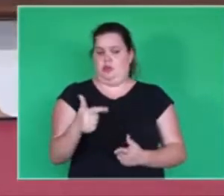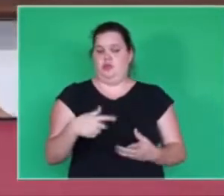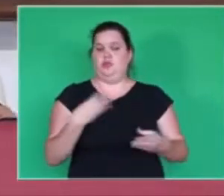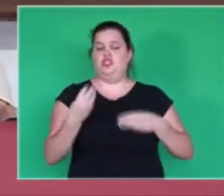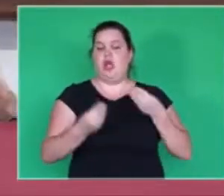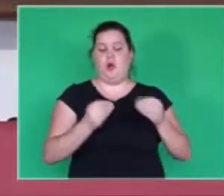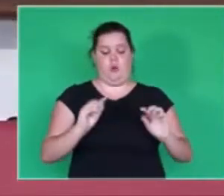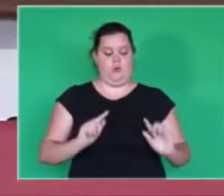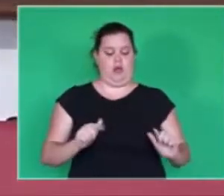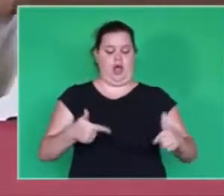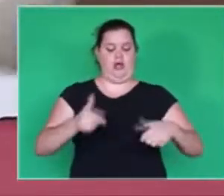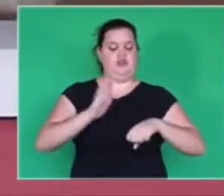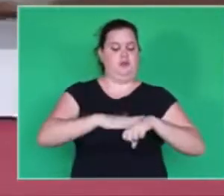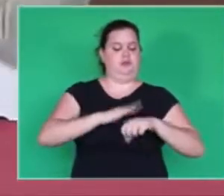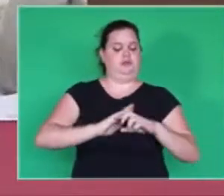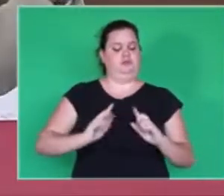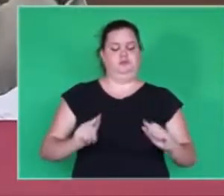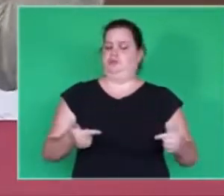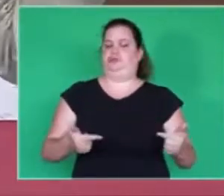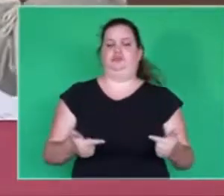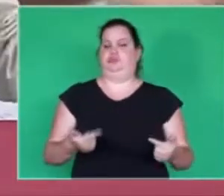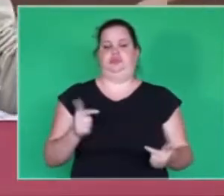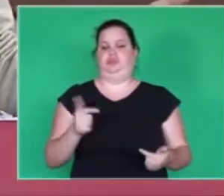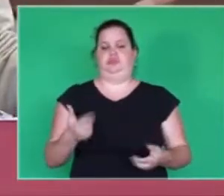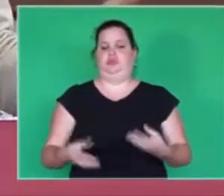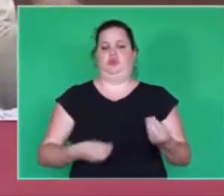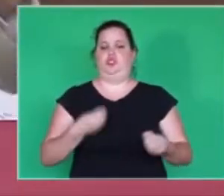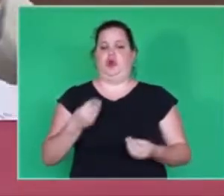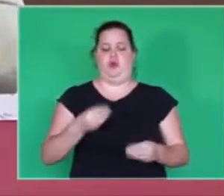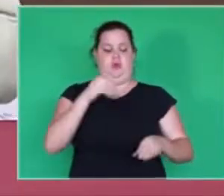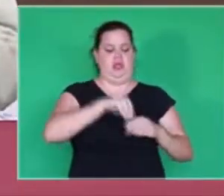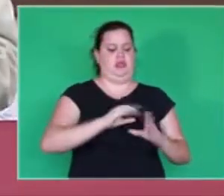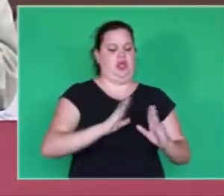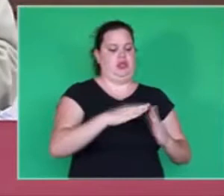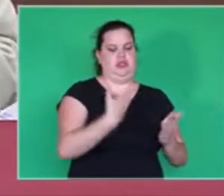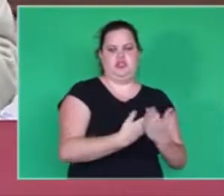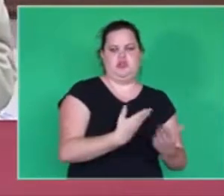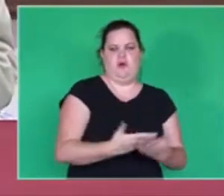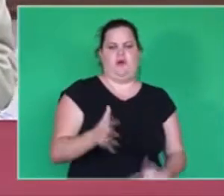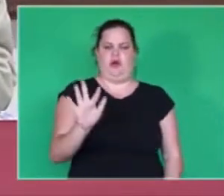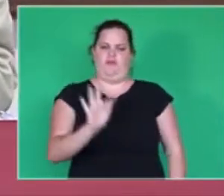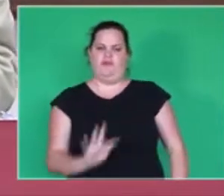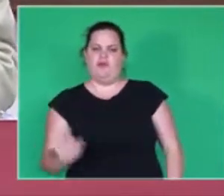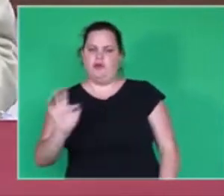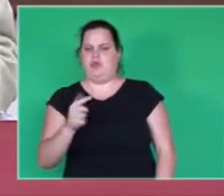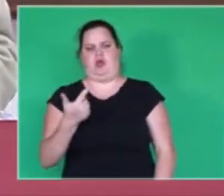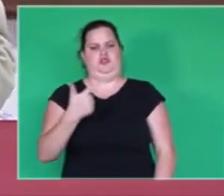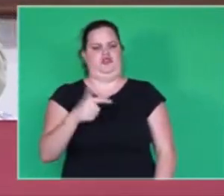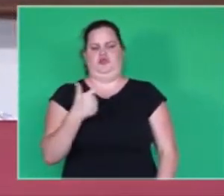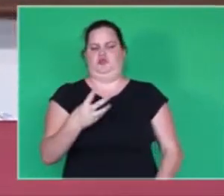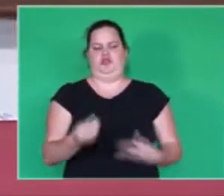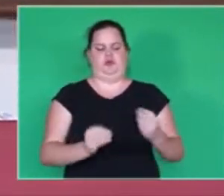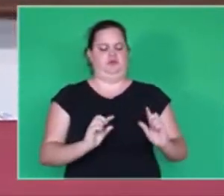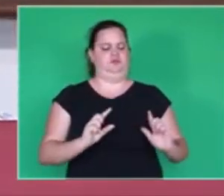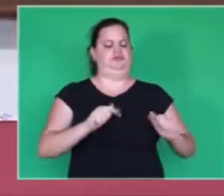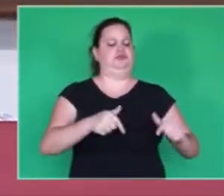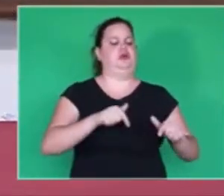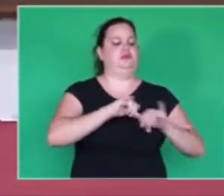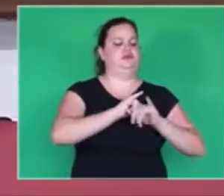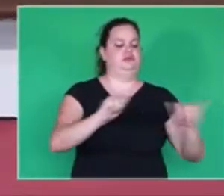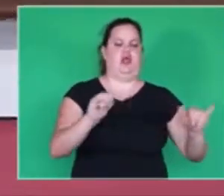that they could not manifest themselves in the schools, in the academic